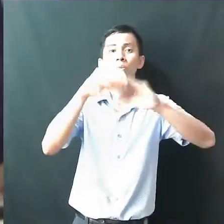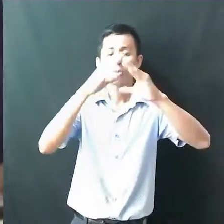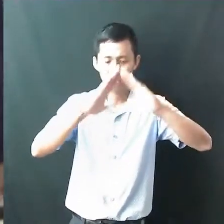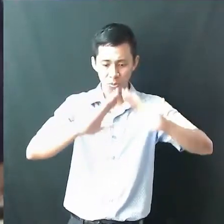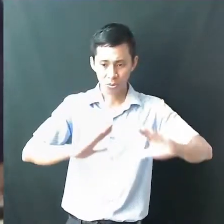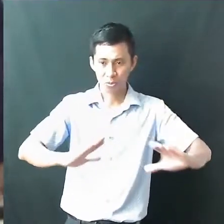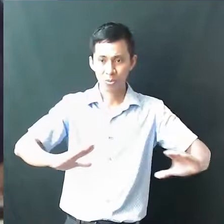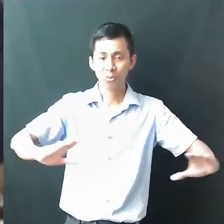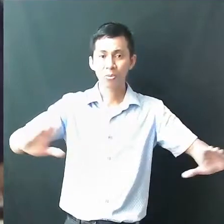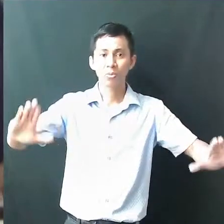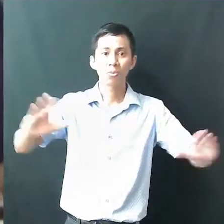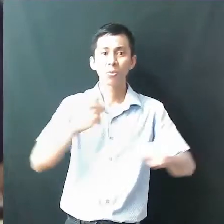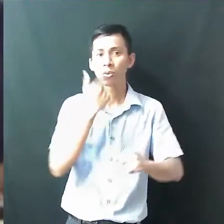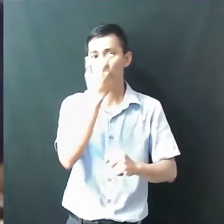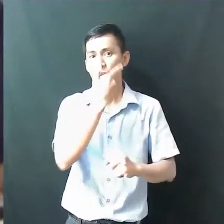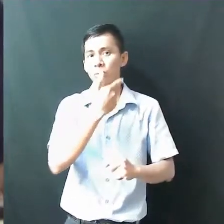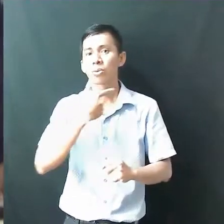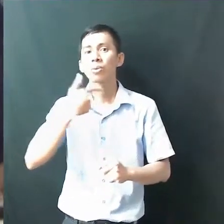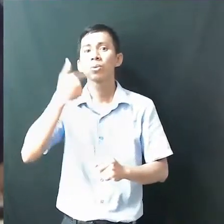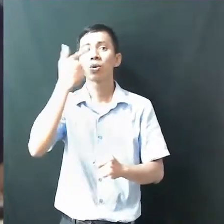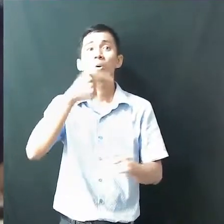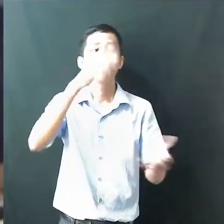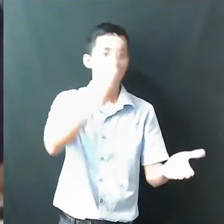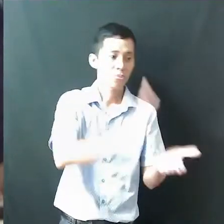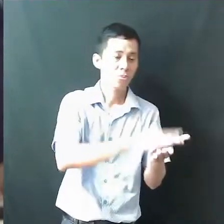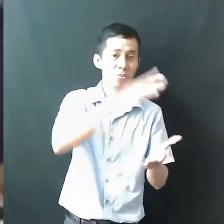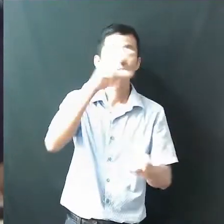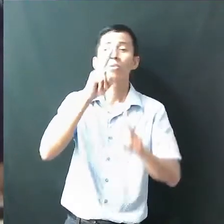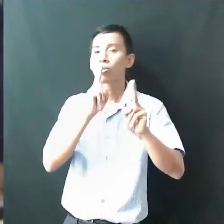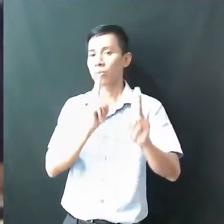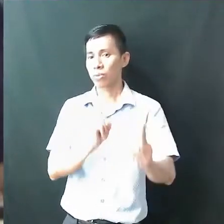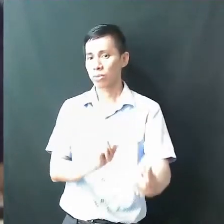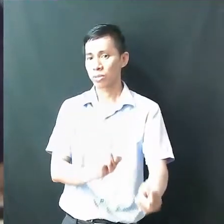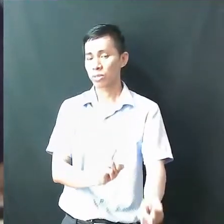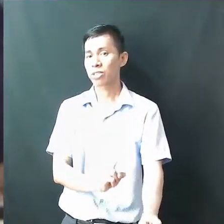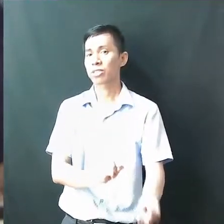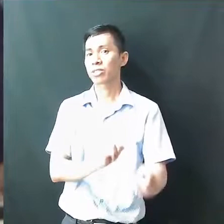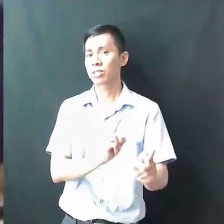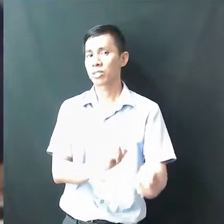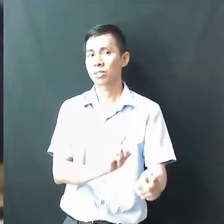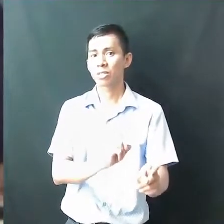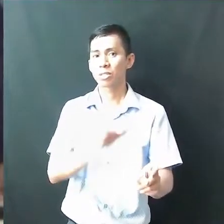consolation, hope of glory, honor thou